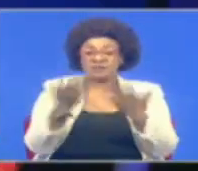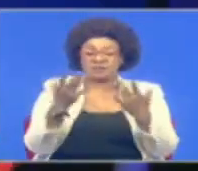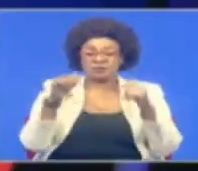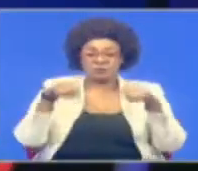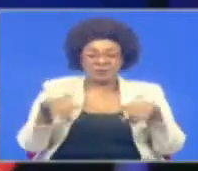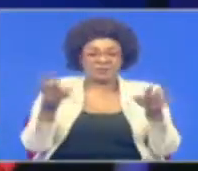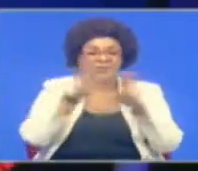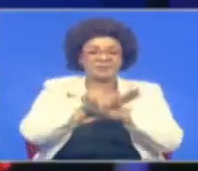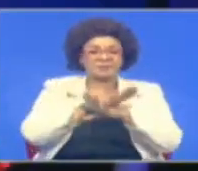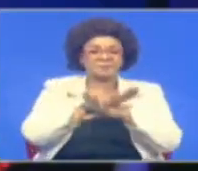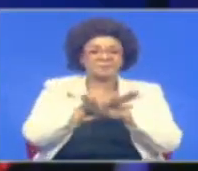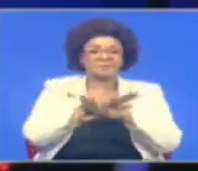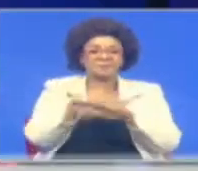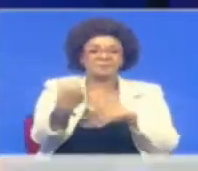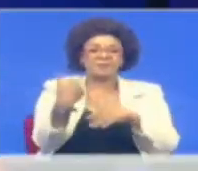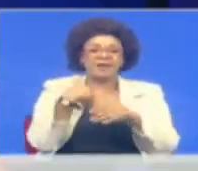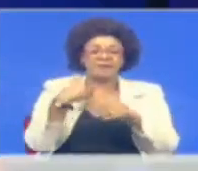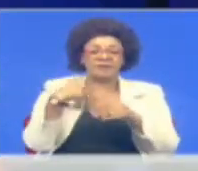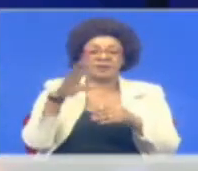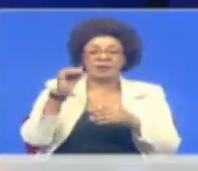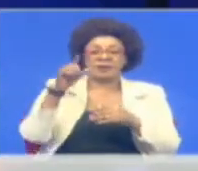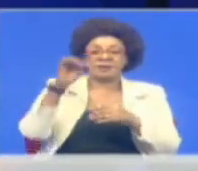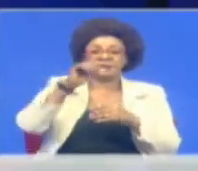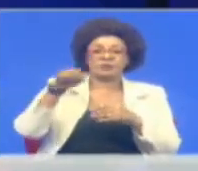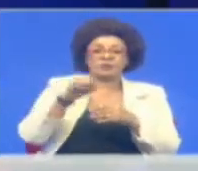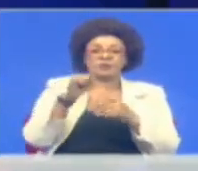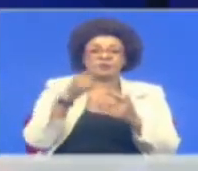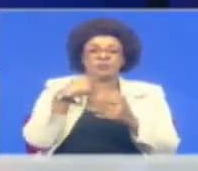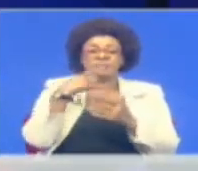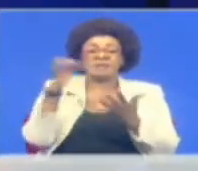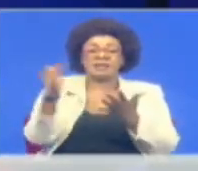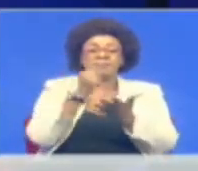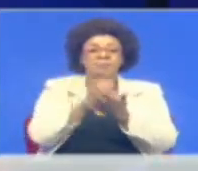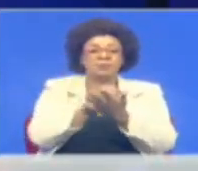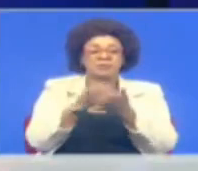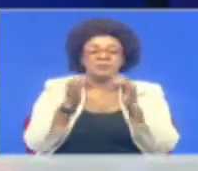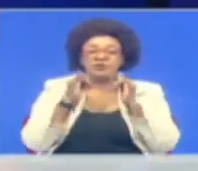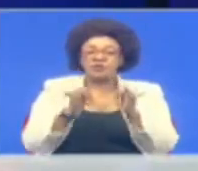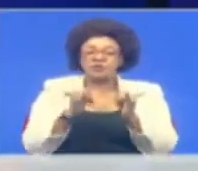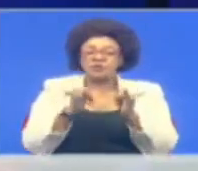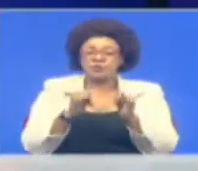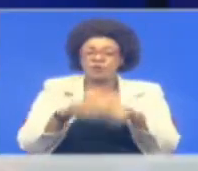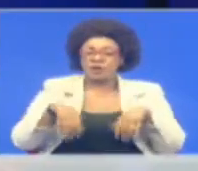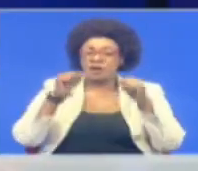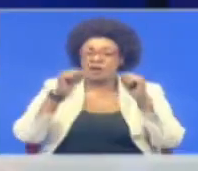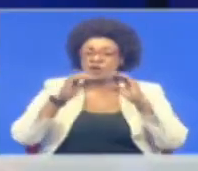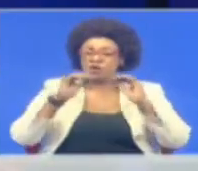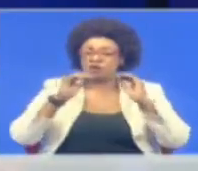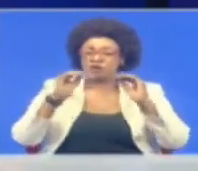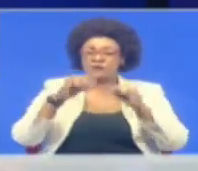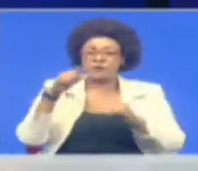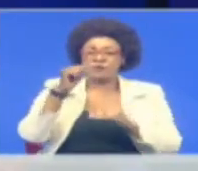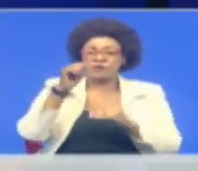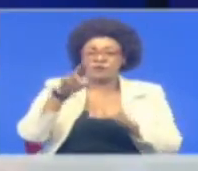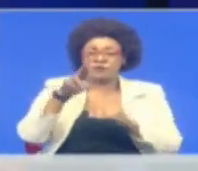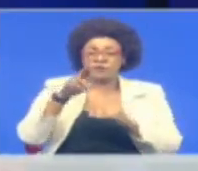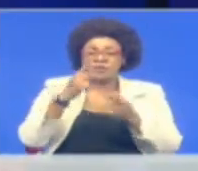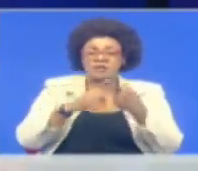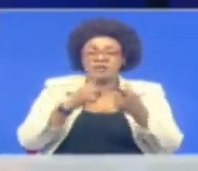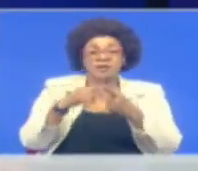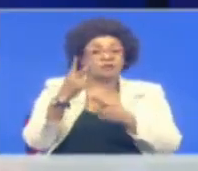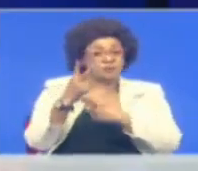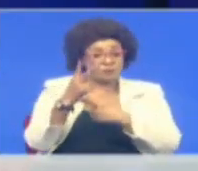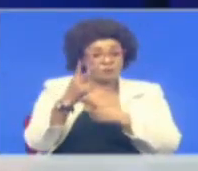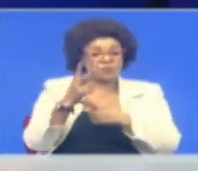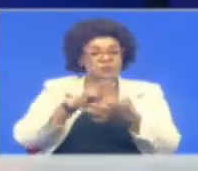And Portuguese tactician Carlos Manuel Vaz Pinto has been appointed the new head coach for Kenyan champions Gor Mahia on a two-year deal.